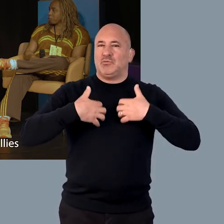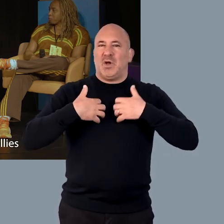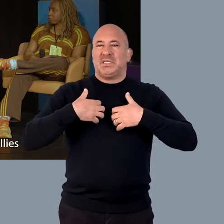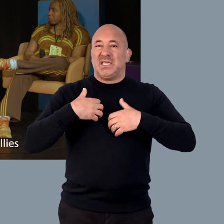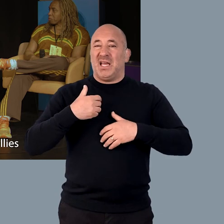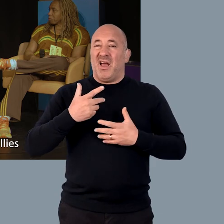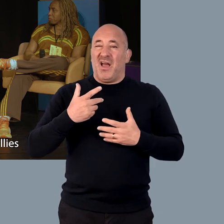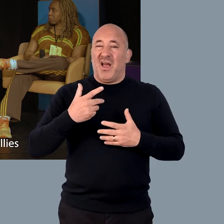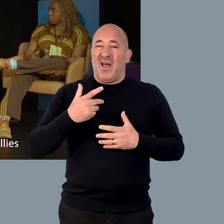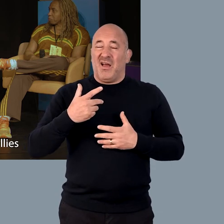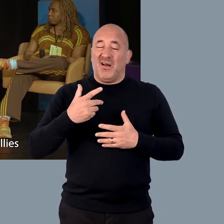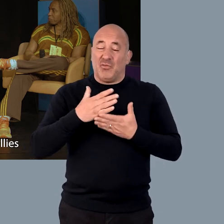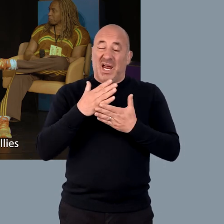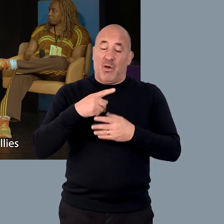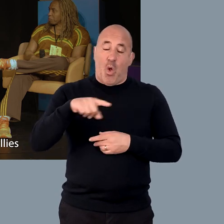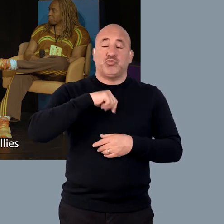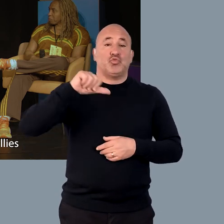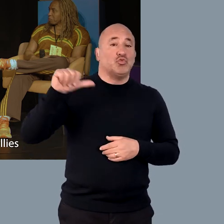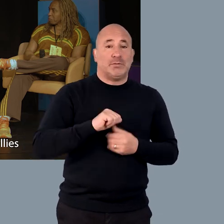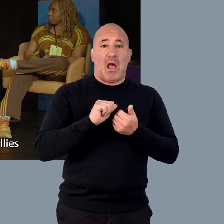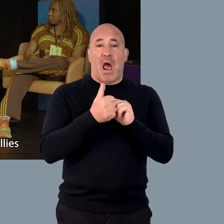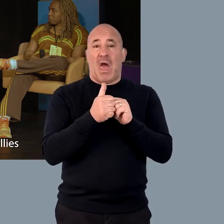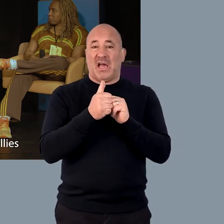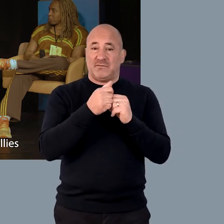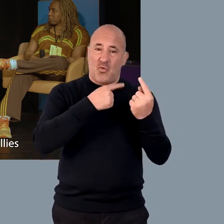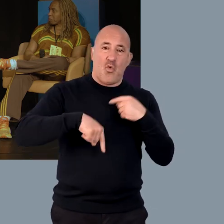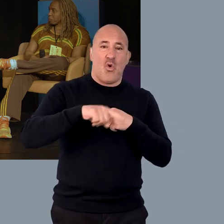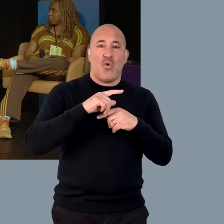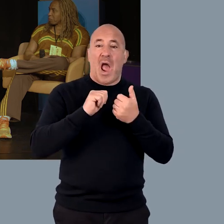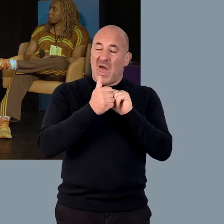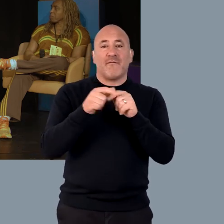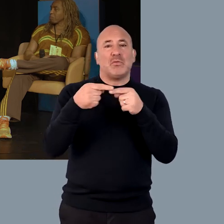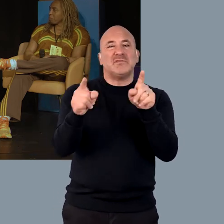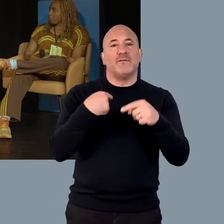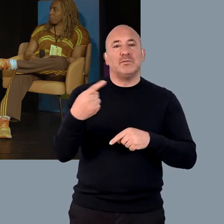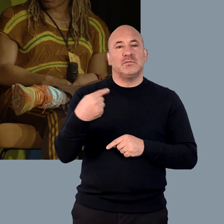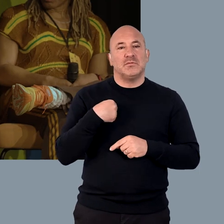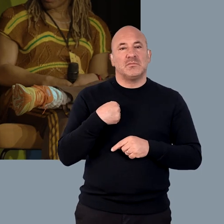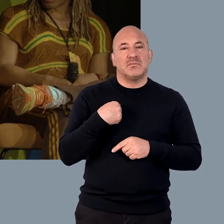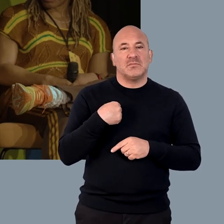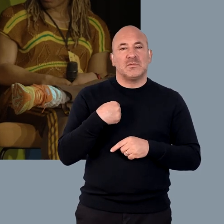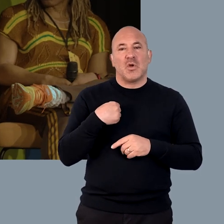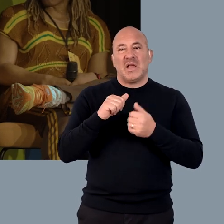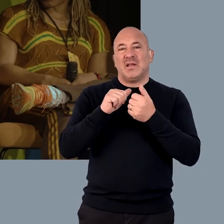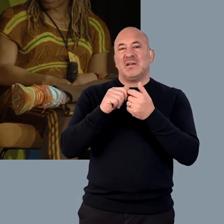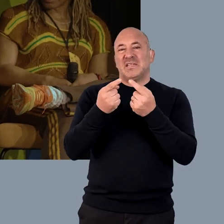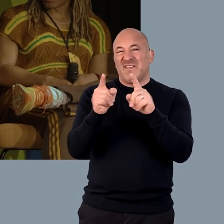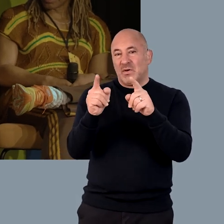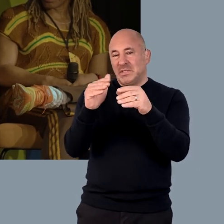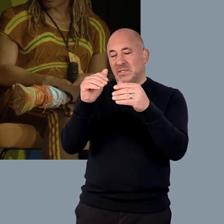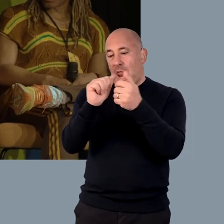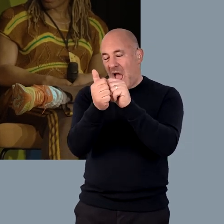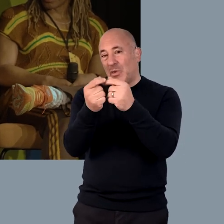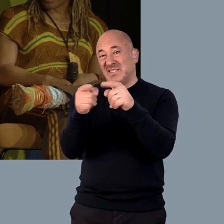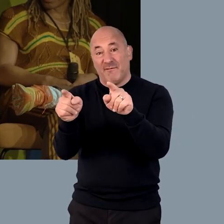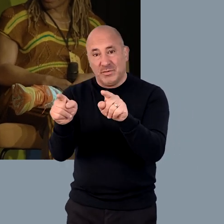think we should all probably we ideally we'd probably all be allies for people that are not like us or have to have